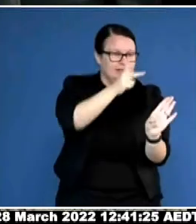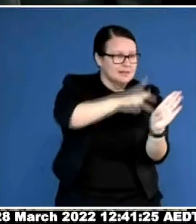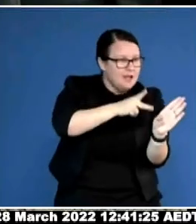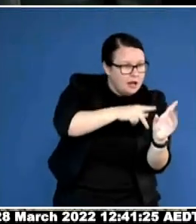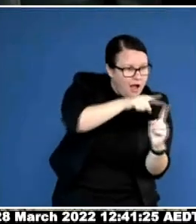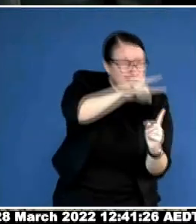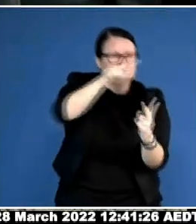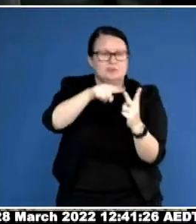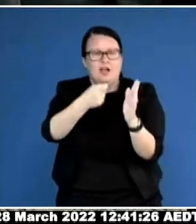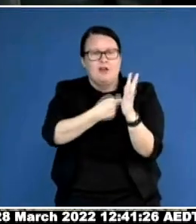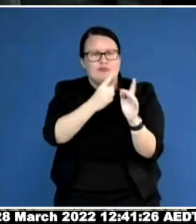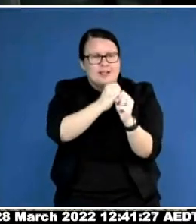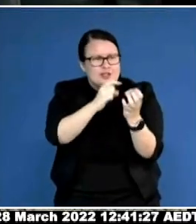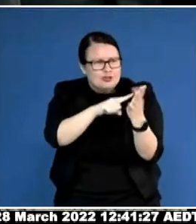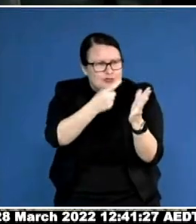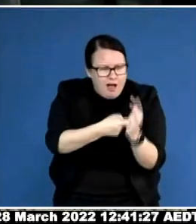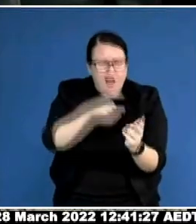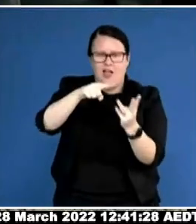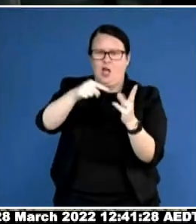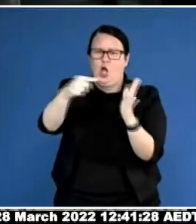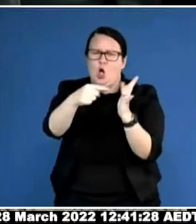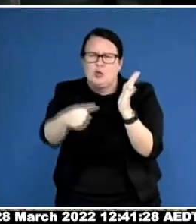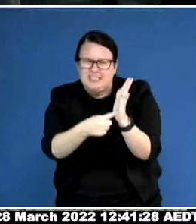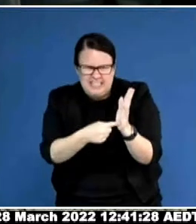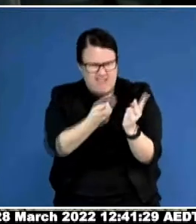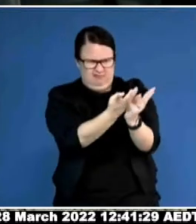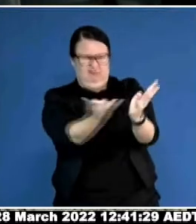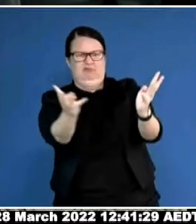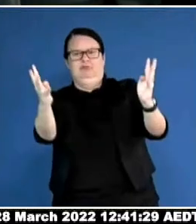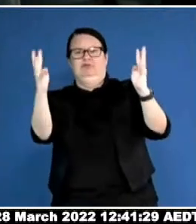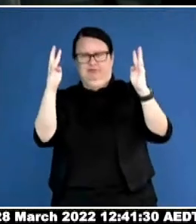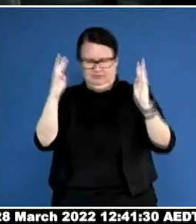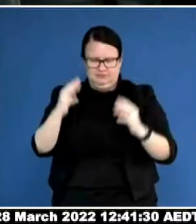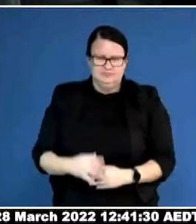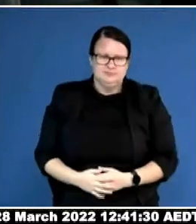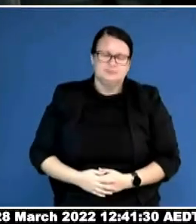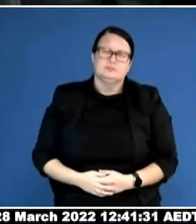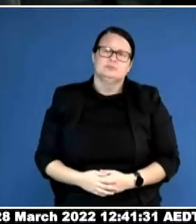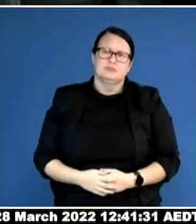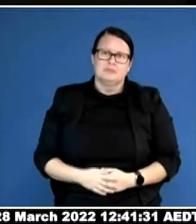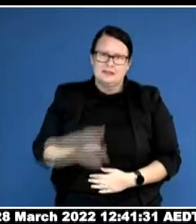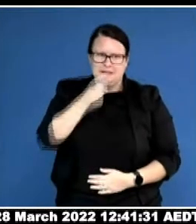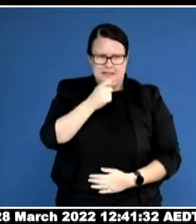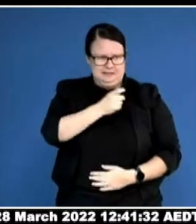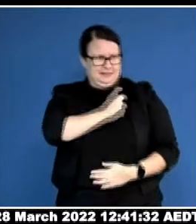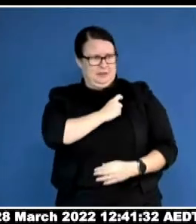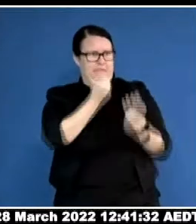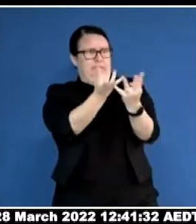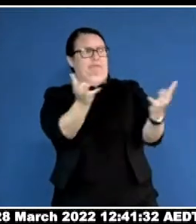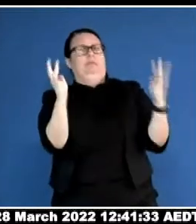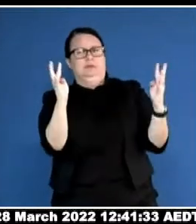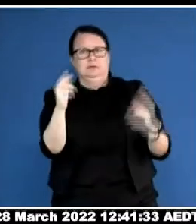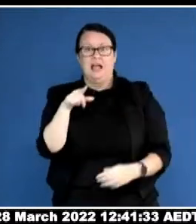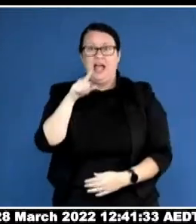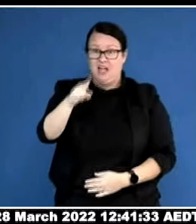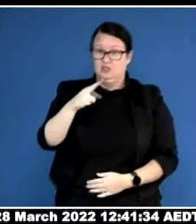registrar, you've got all the OTs, you've got everybody all around this table. It's an intimidating environment. Okay, but you told